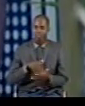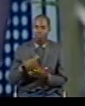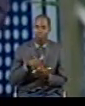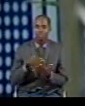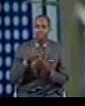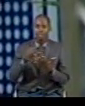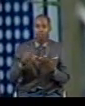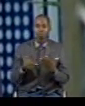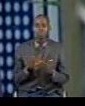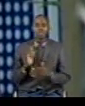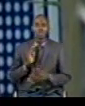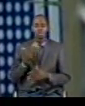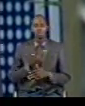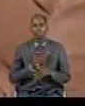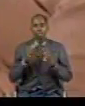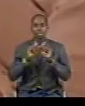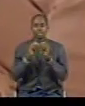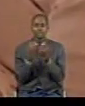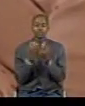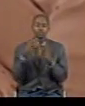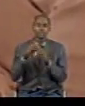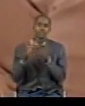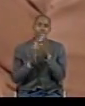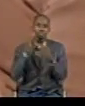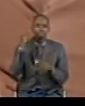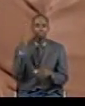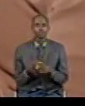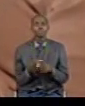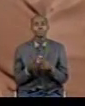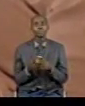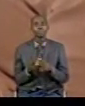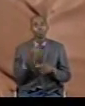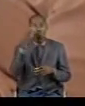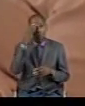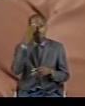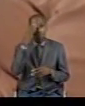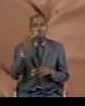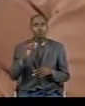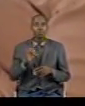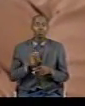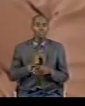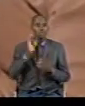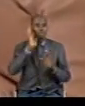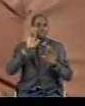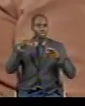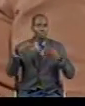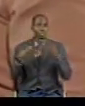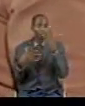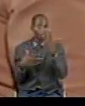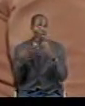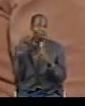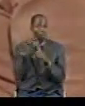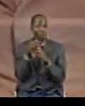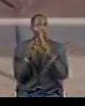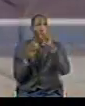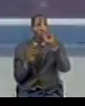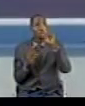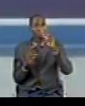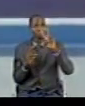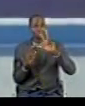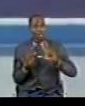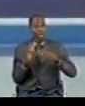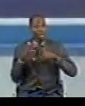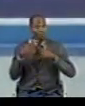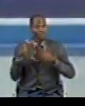our tribes in Jesus' name. You know, I'm going to deal with 3 points, 1, 2, 3, and after that, total